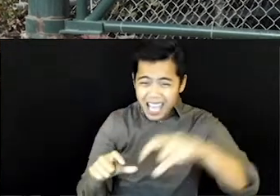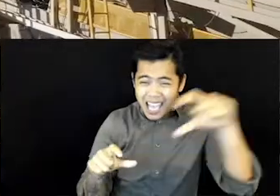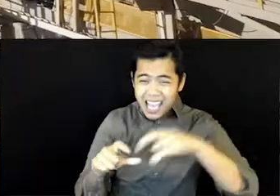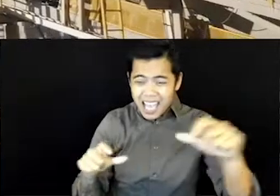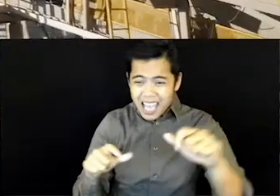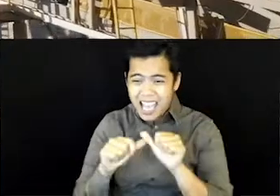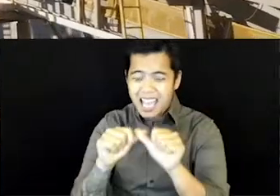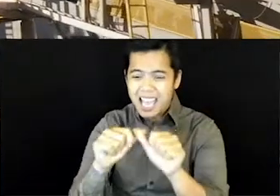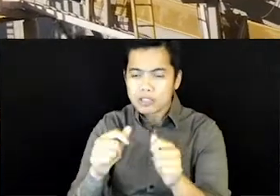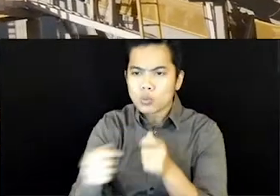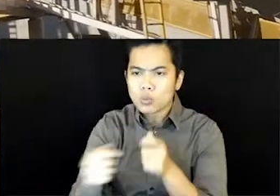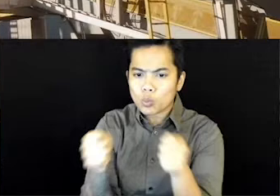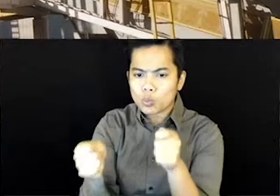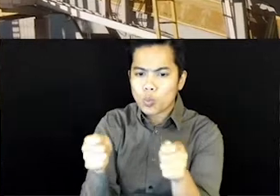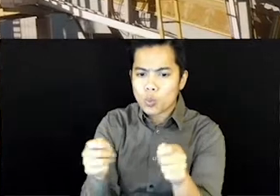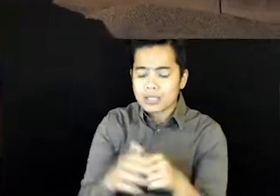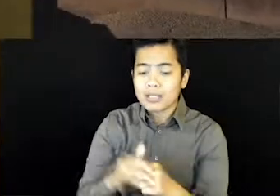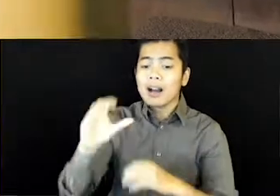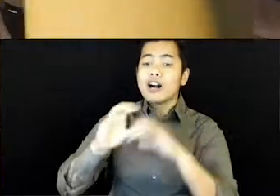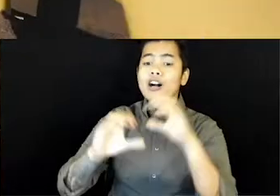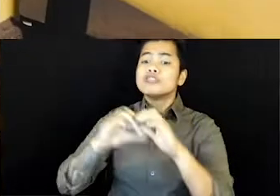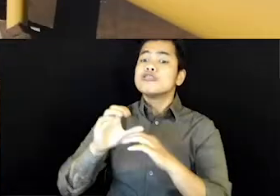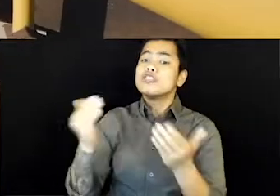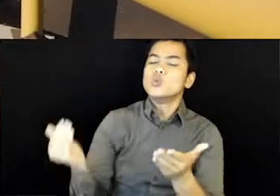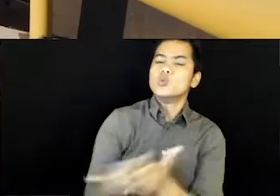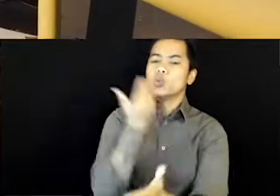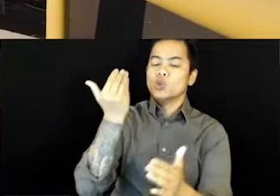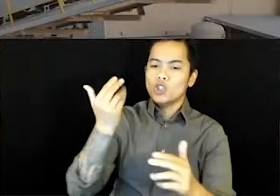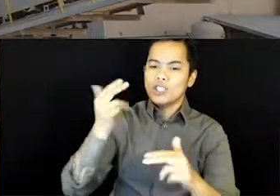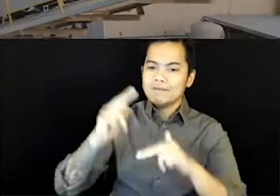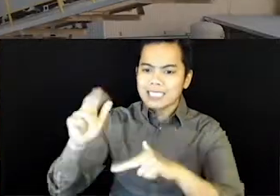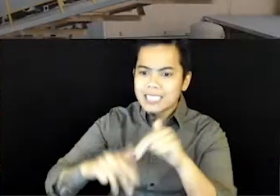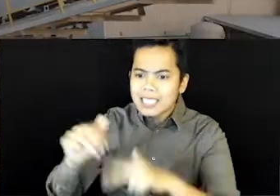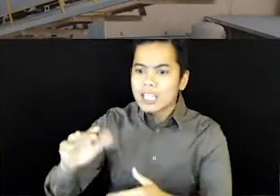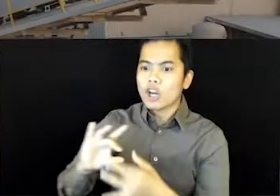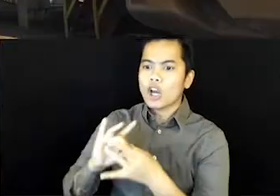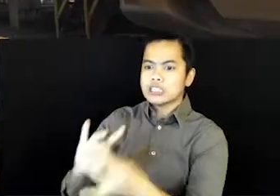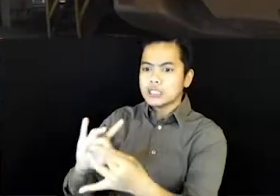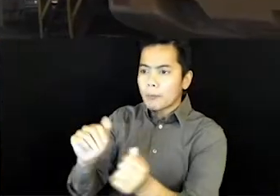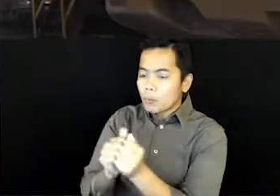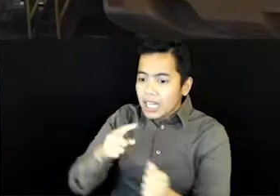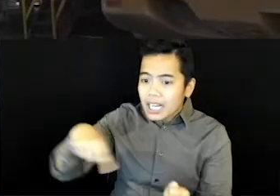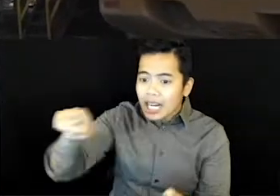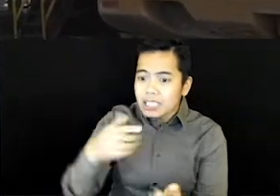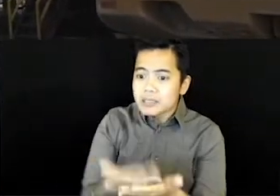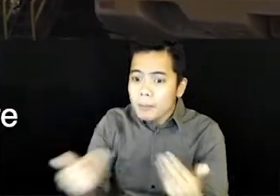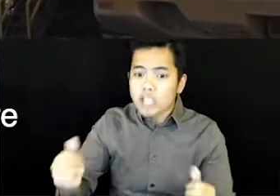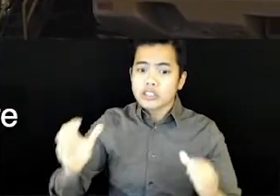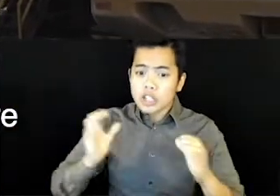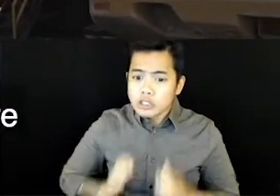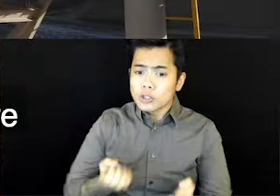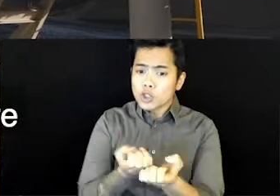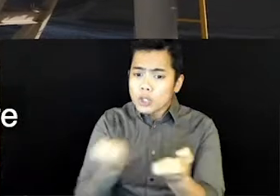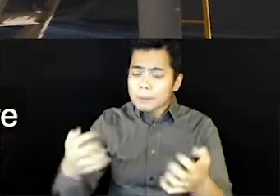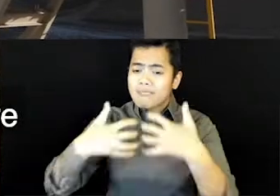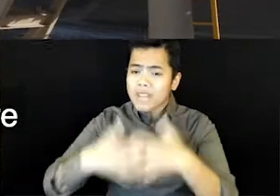system. Construction of this newer facility has cemented relationships with suppliers, customers, and equipment